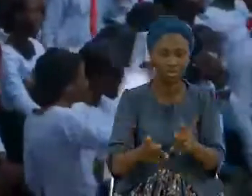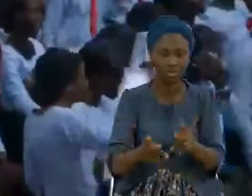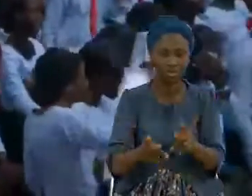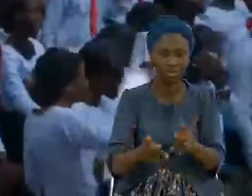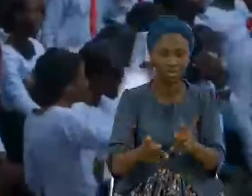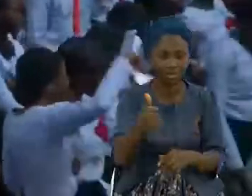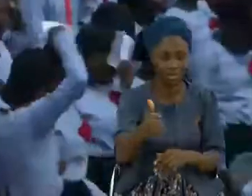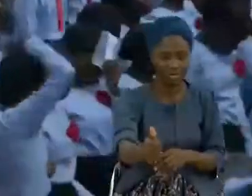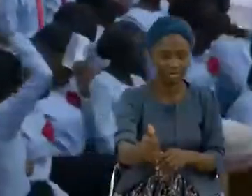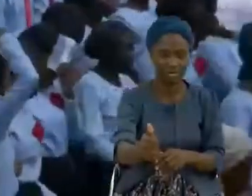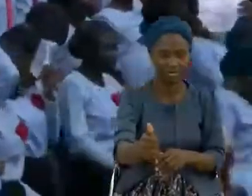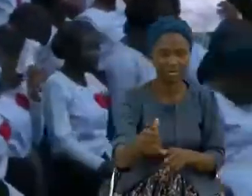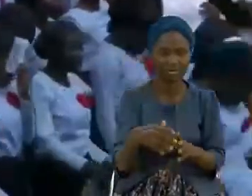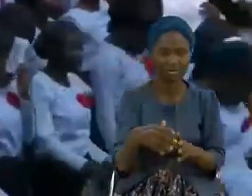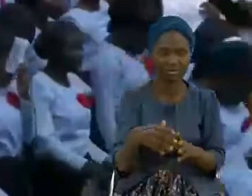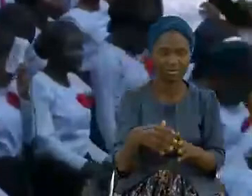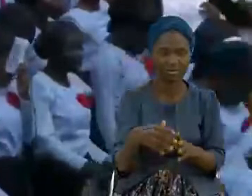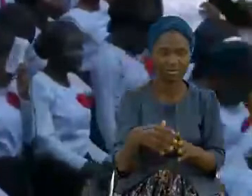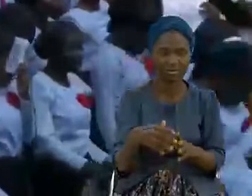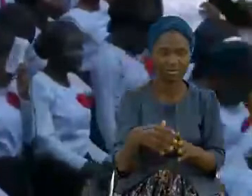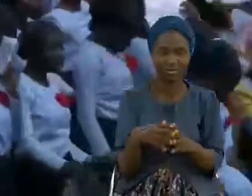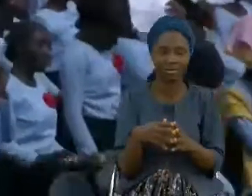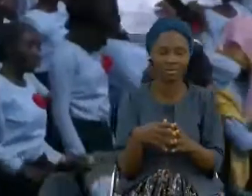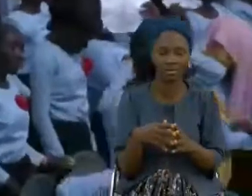delays your progress